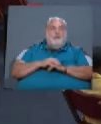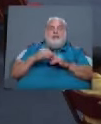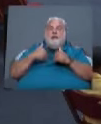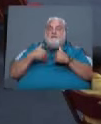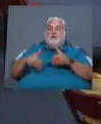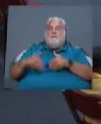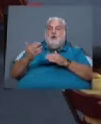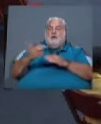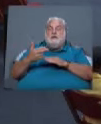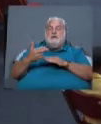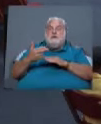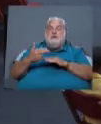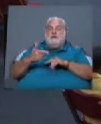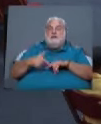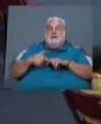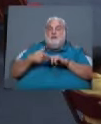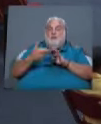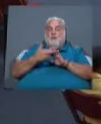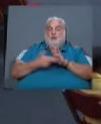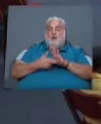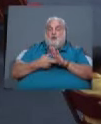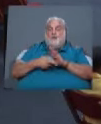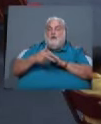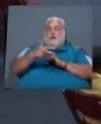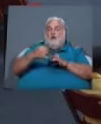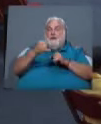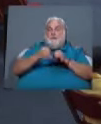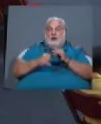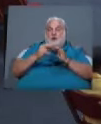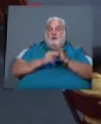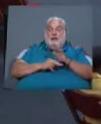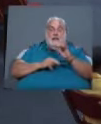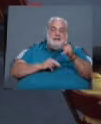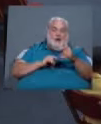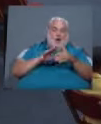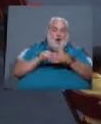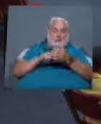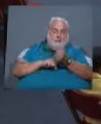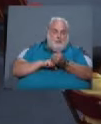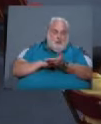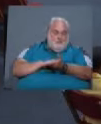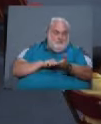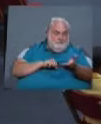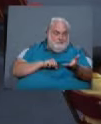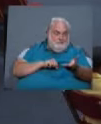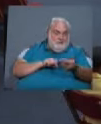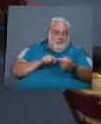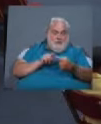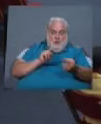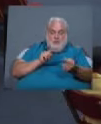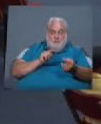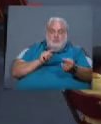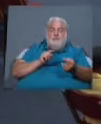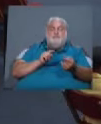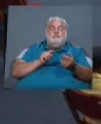We have a motion and a second to suspend the rules and place on third and final reading. All in favor? Aye.